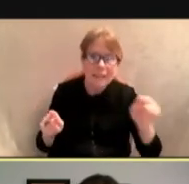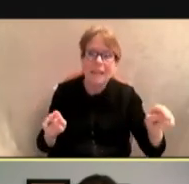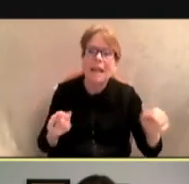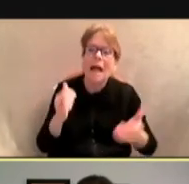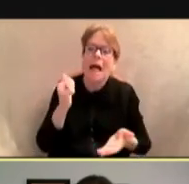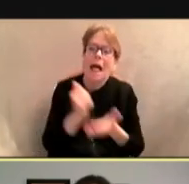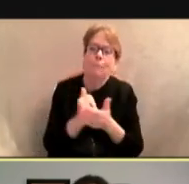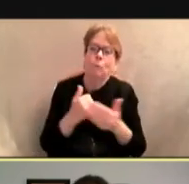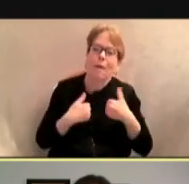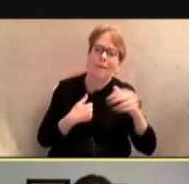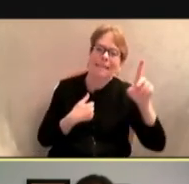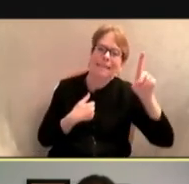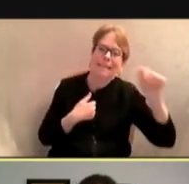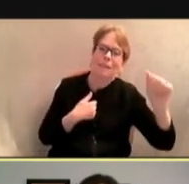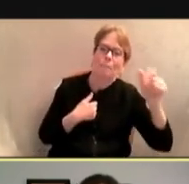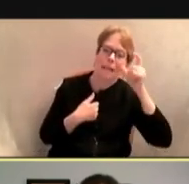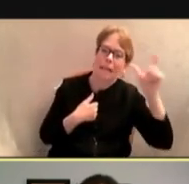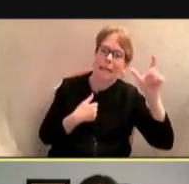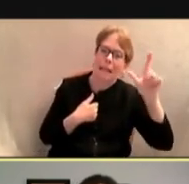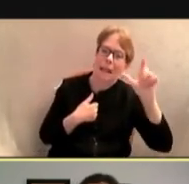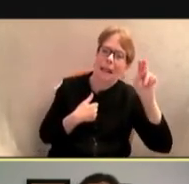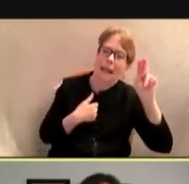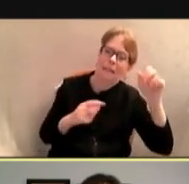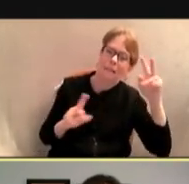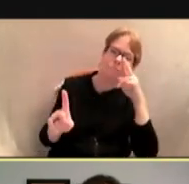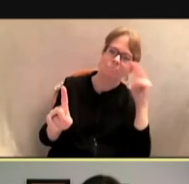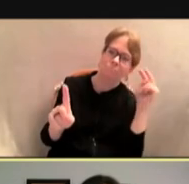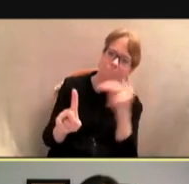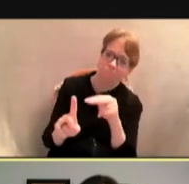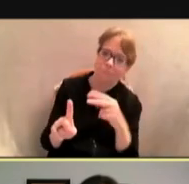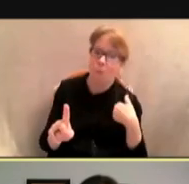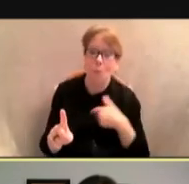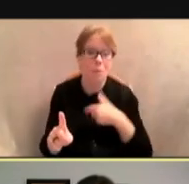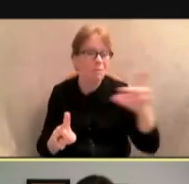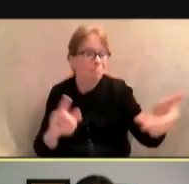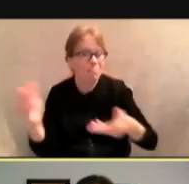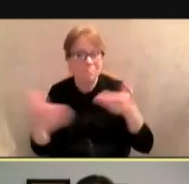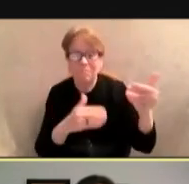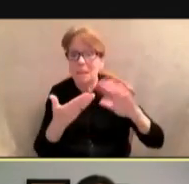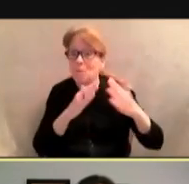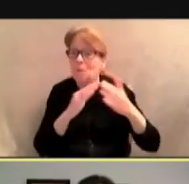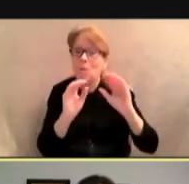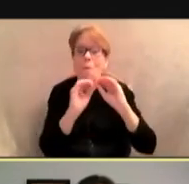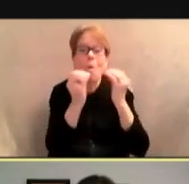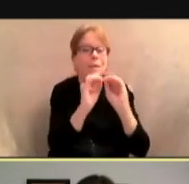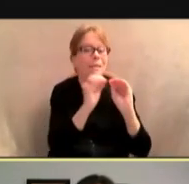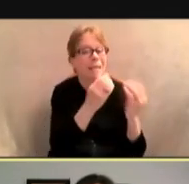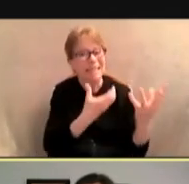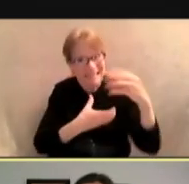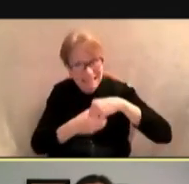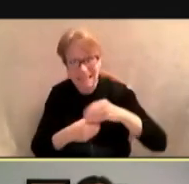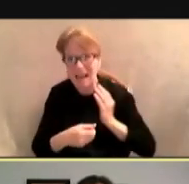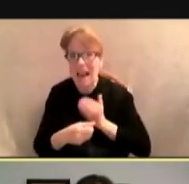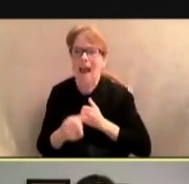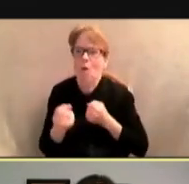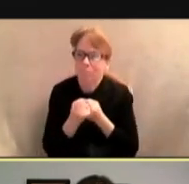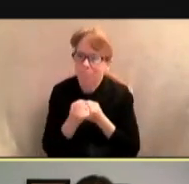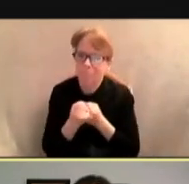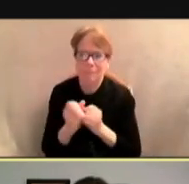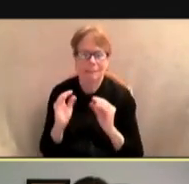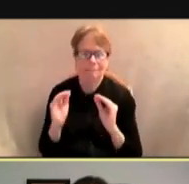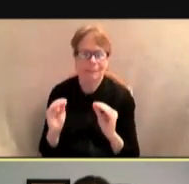and resources. And we have invited community organizations into our advocacy and teaching work as well. So lesson